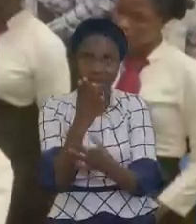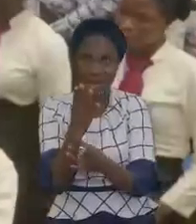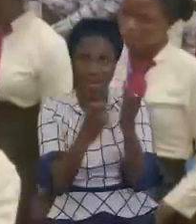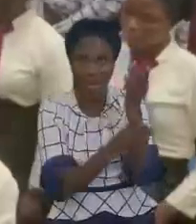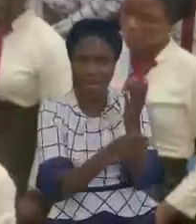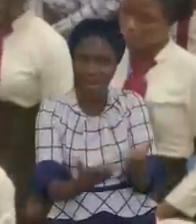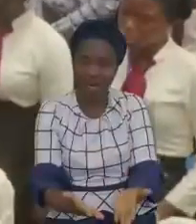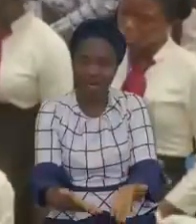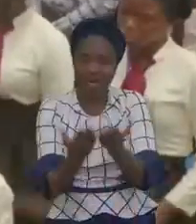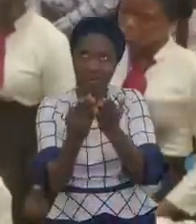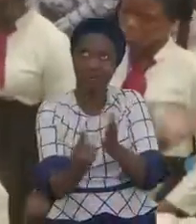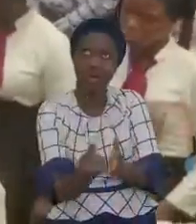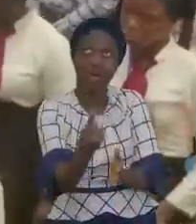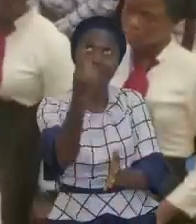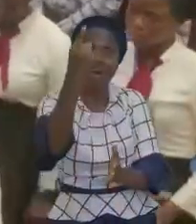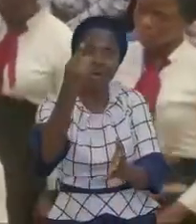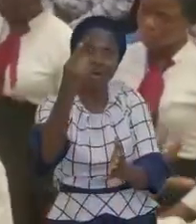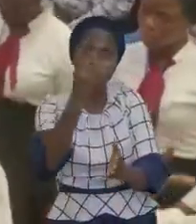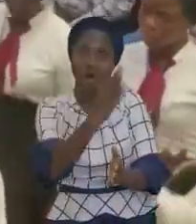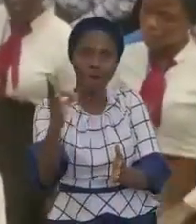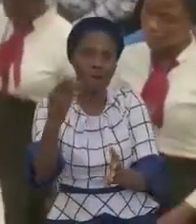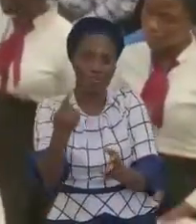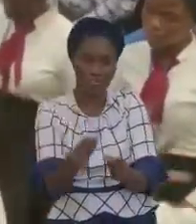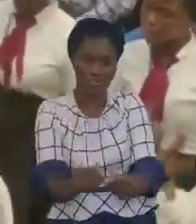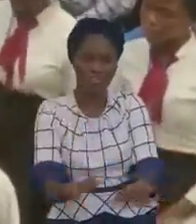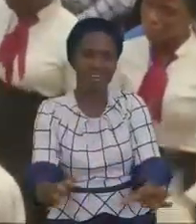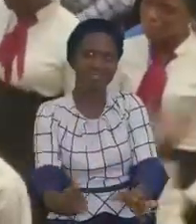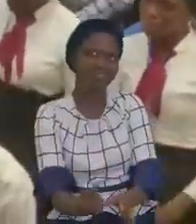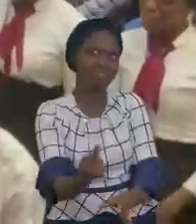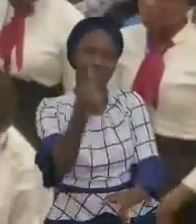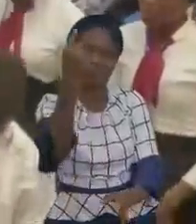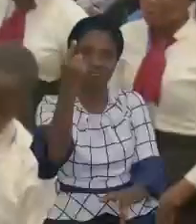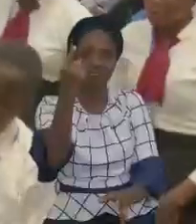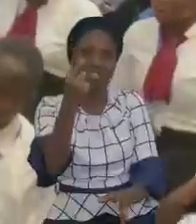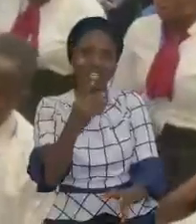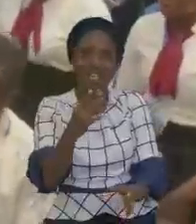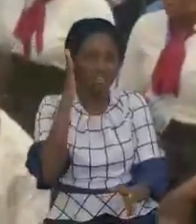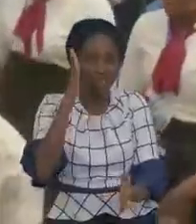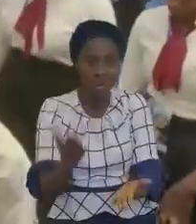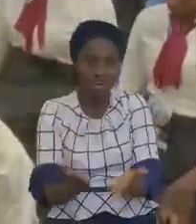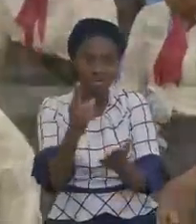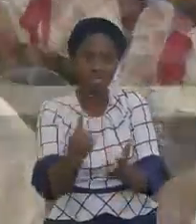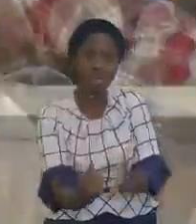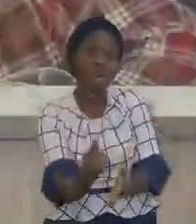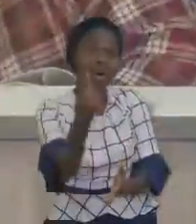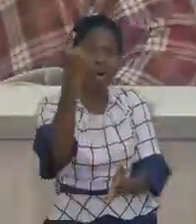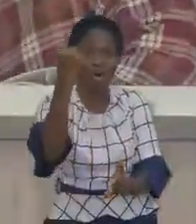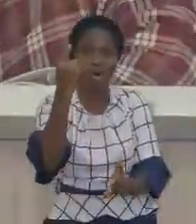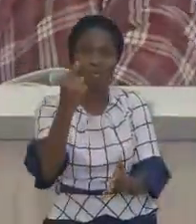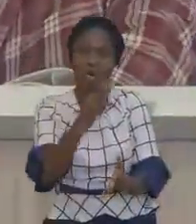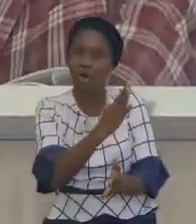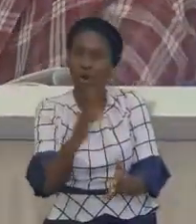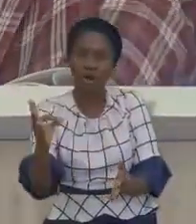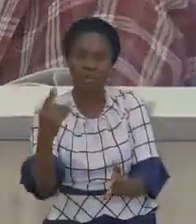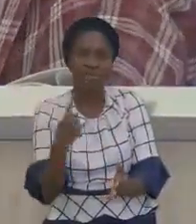that disappointing situation. He lift you up from that despair